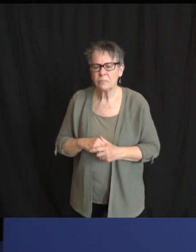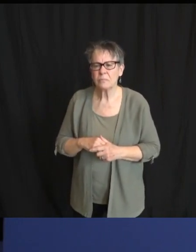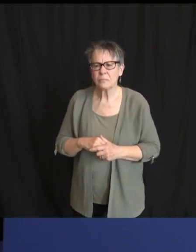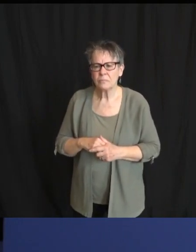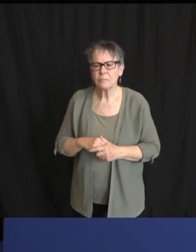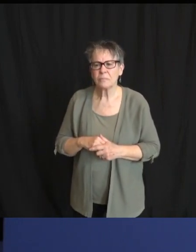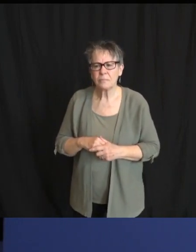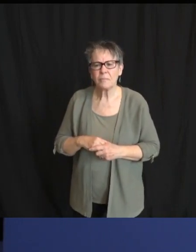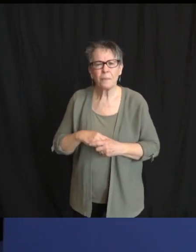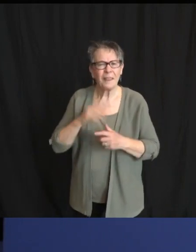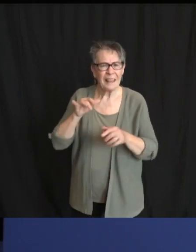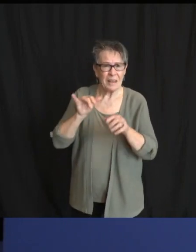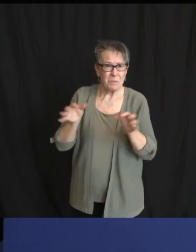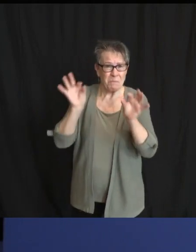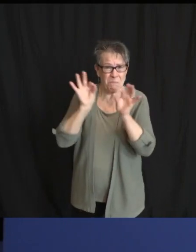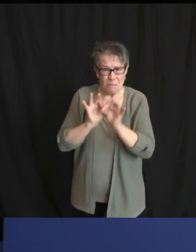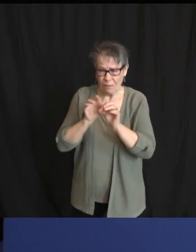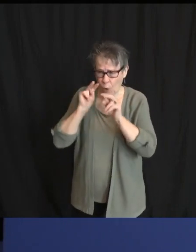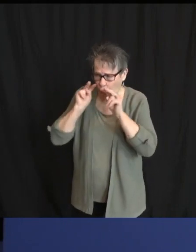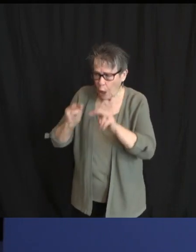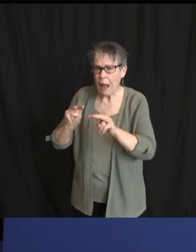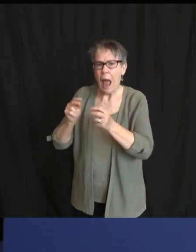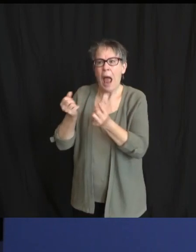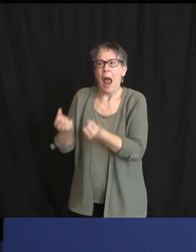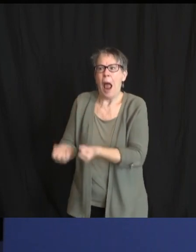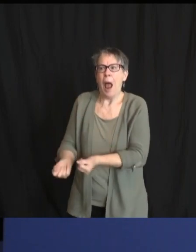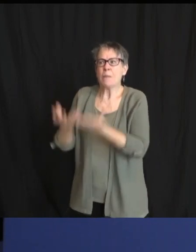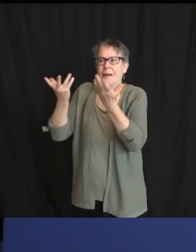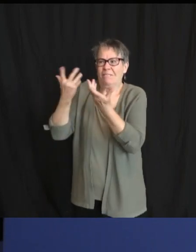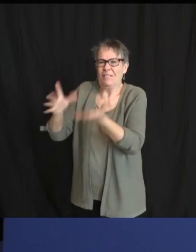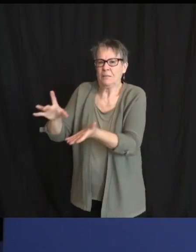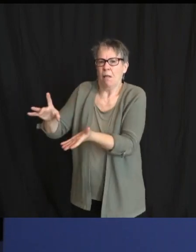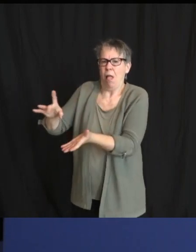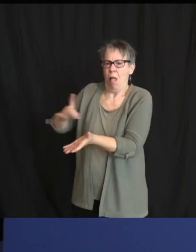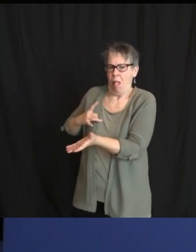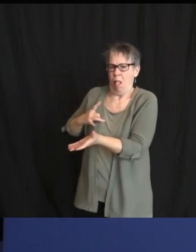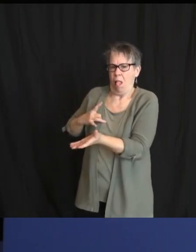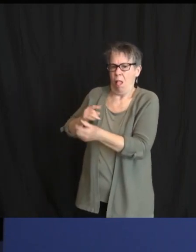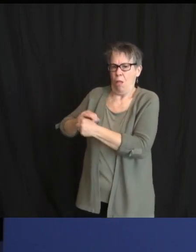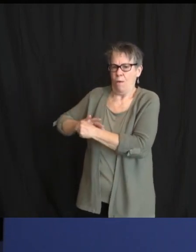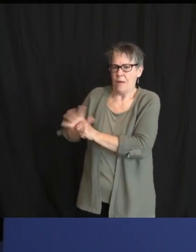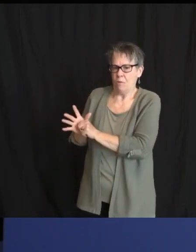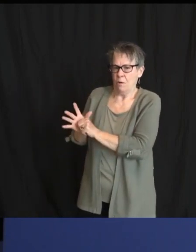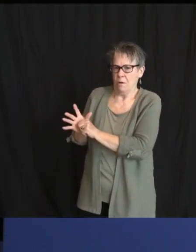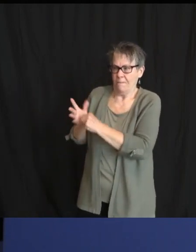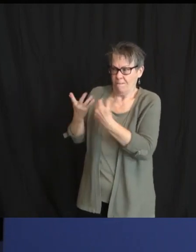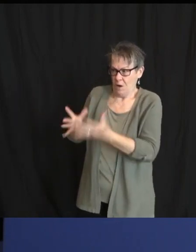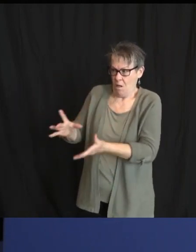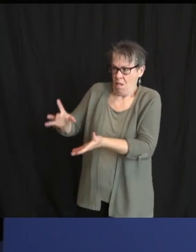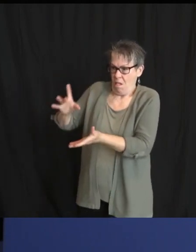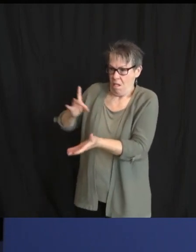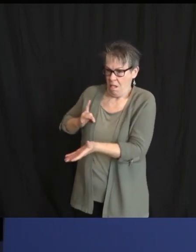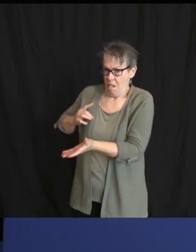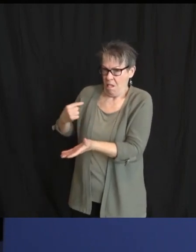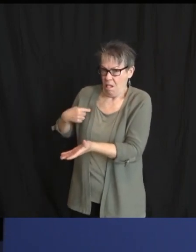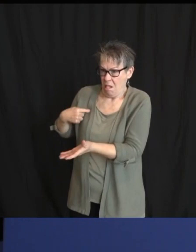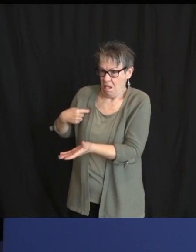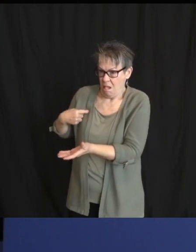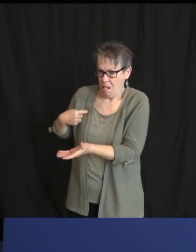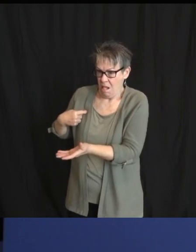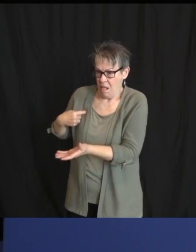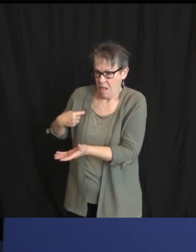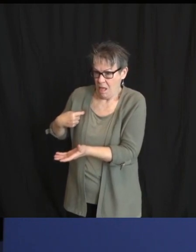how much the virus actually impacted our community, as opposed to just what we're seeing point in time with our hospitalizations, with the cases that are